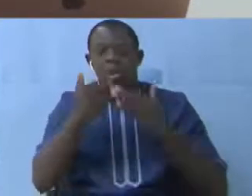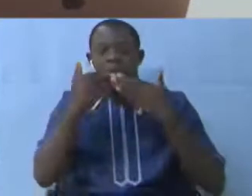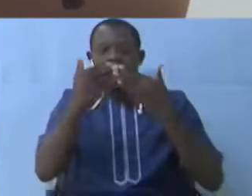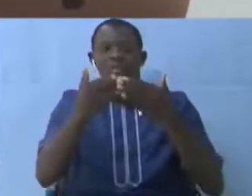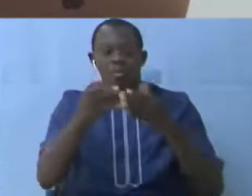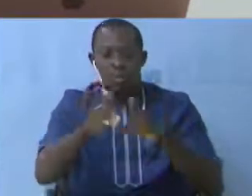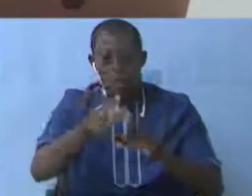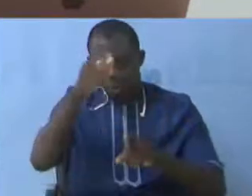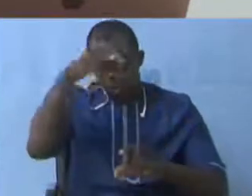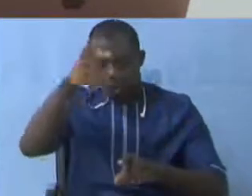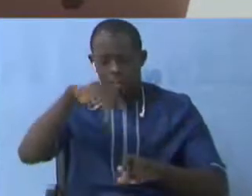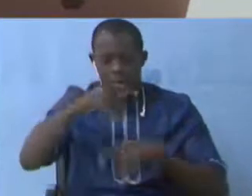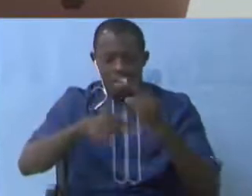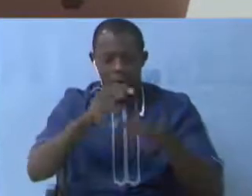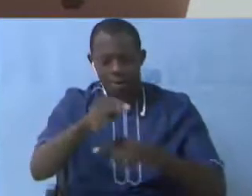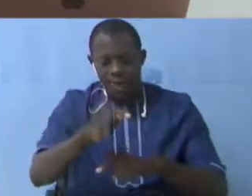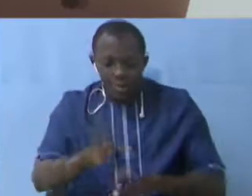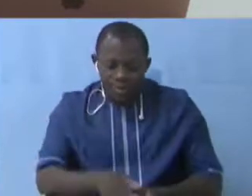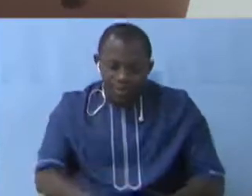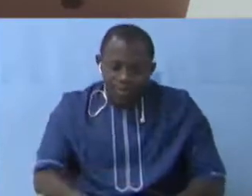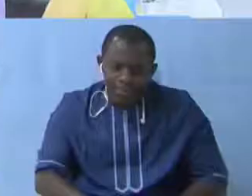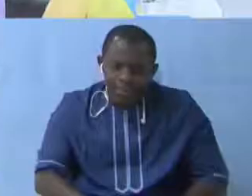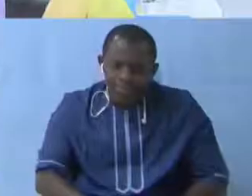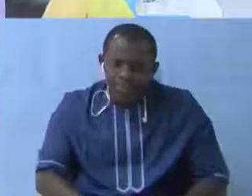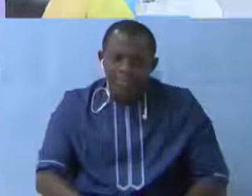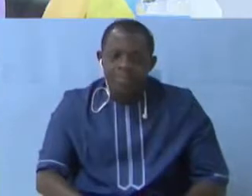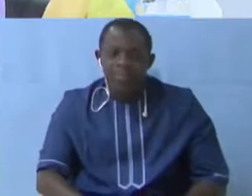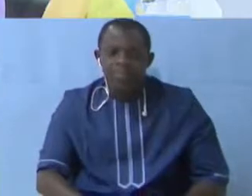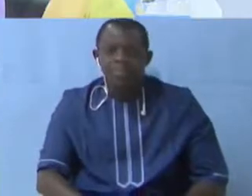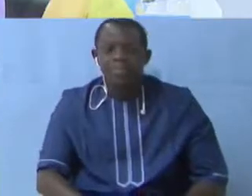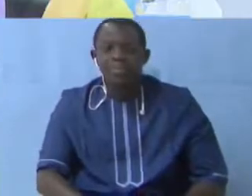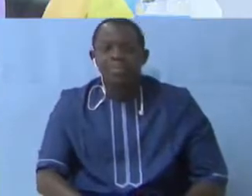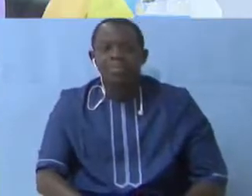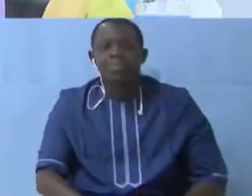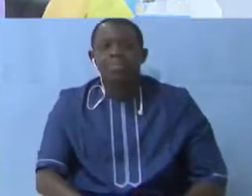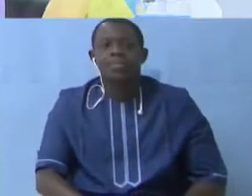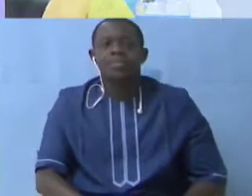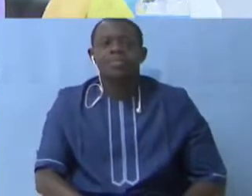commission about it? di nga mën a wax commission bi ci mbir moomu.